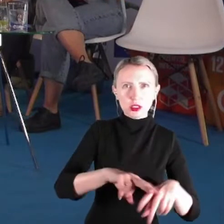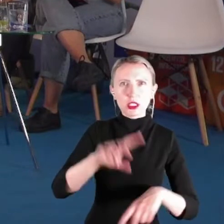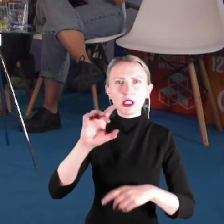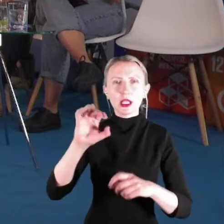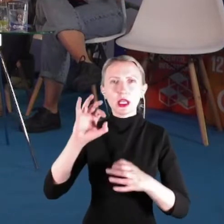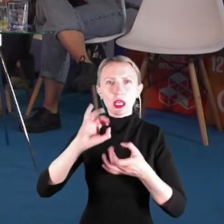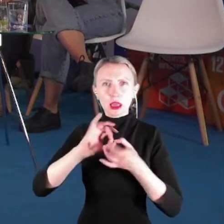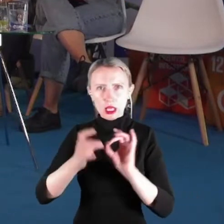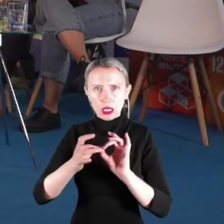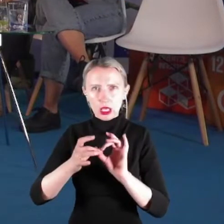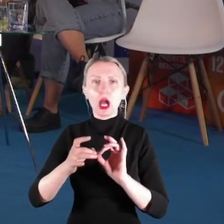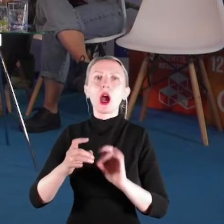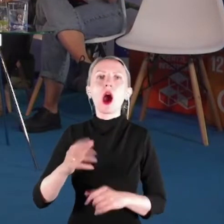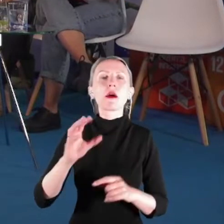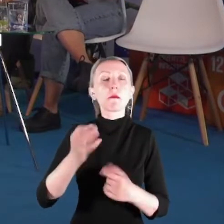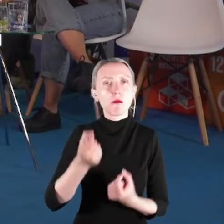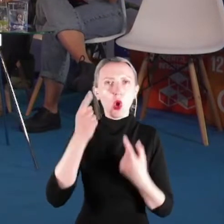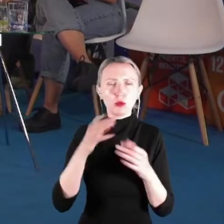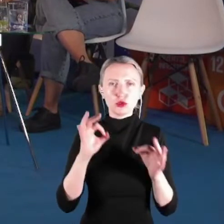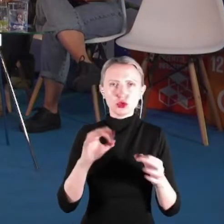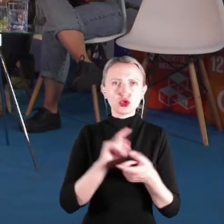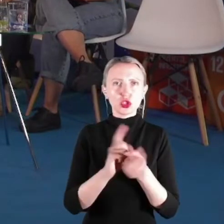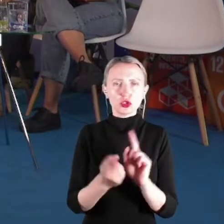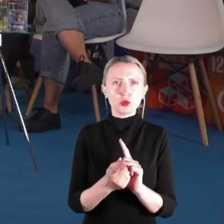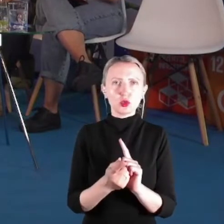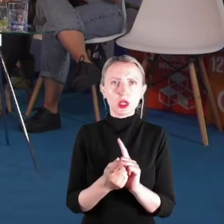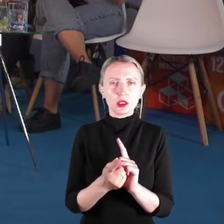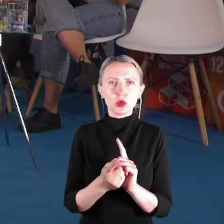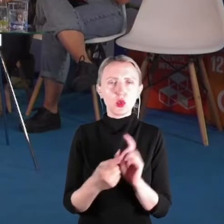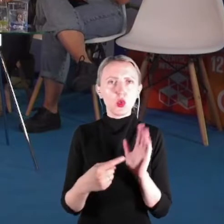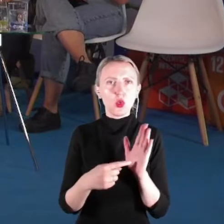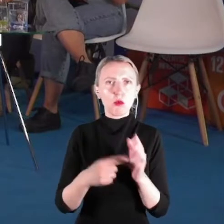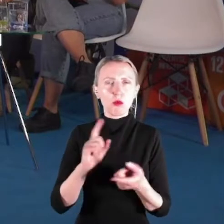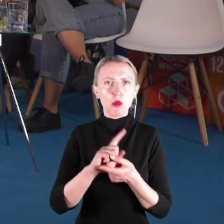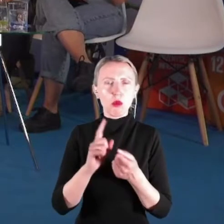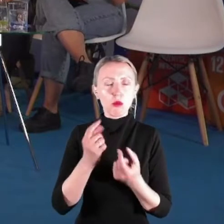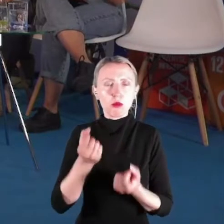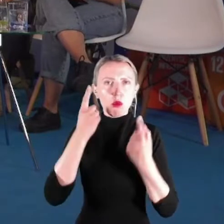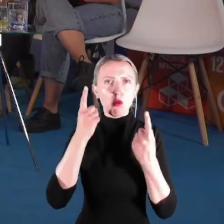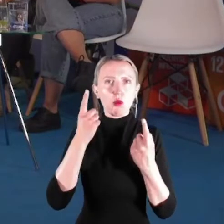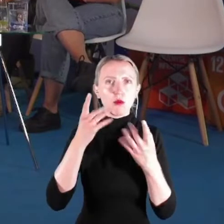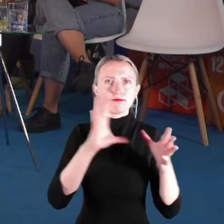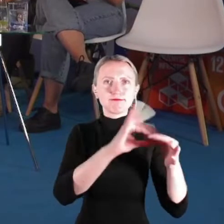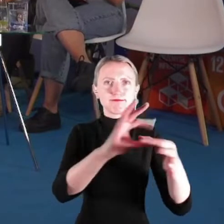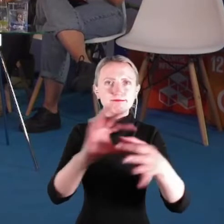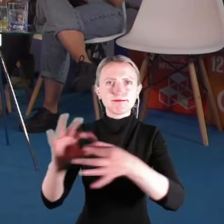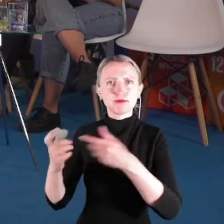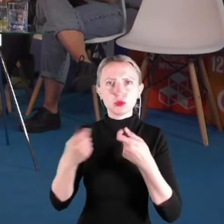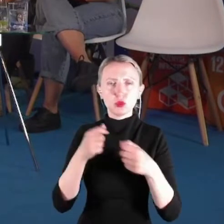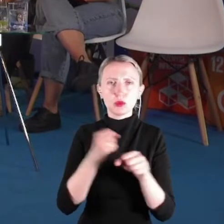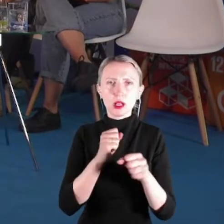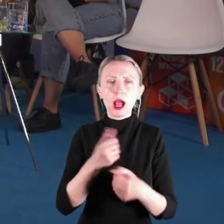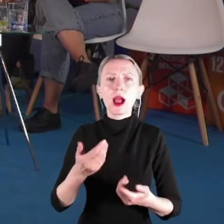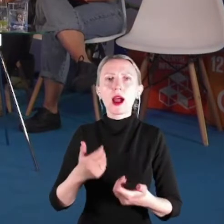to network between urban labs, to share experiences, and to learn from the also Polish experience and the